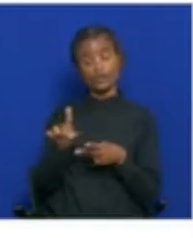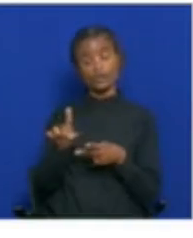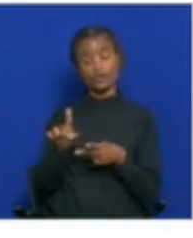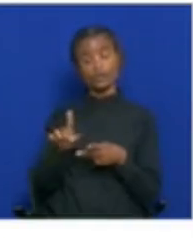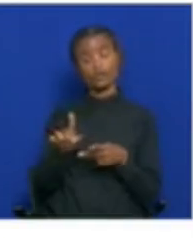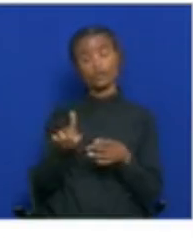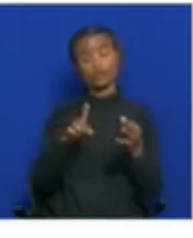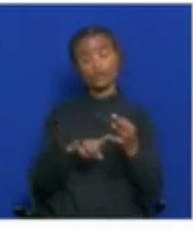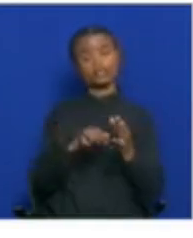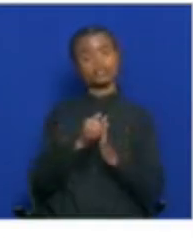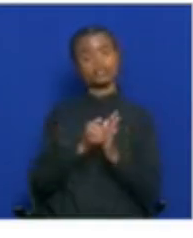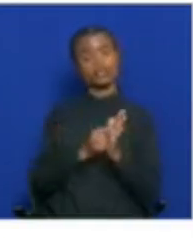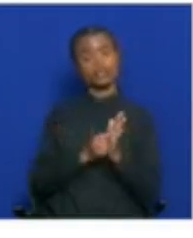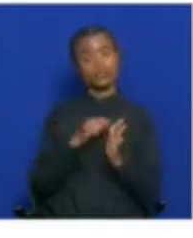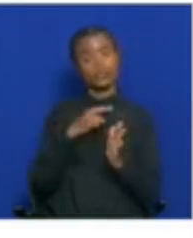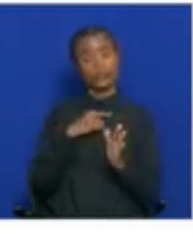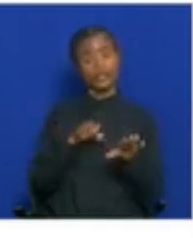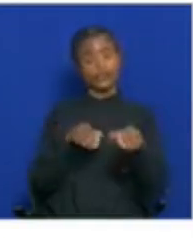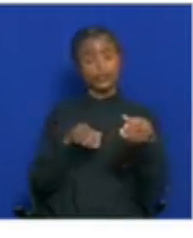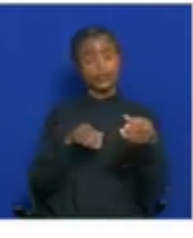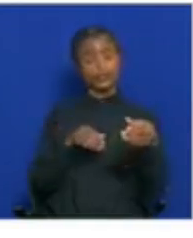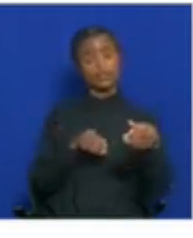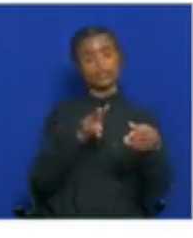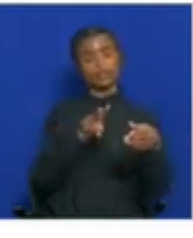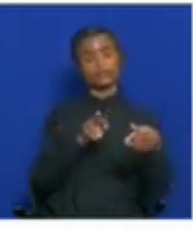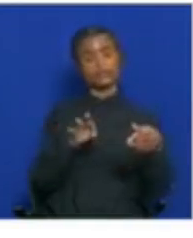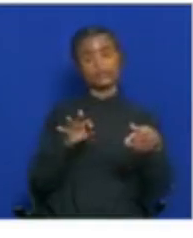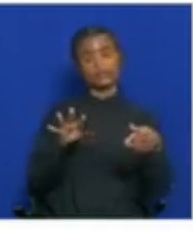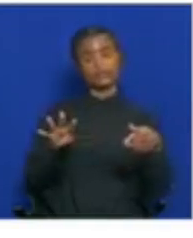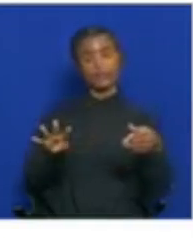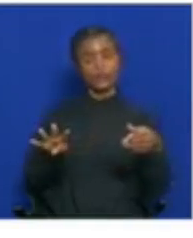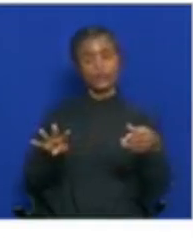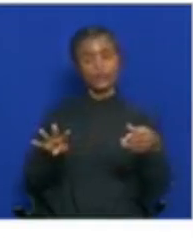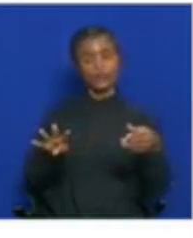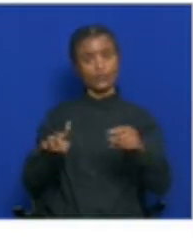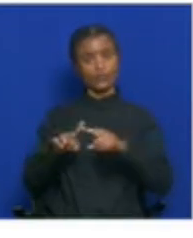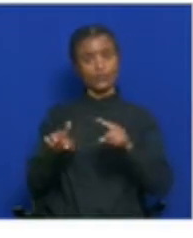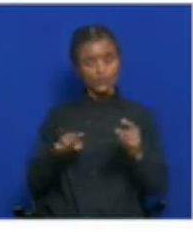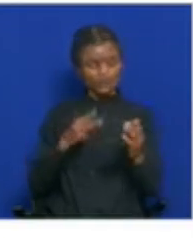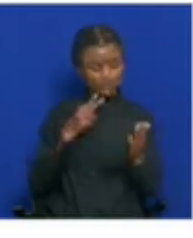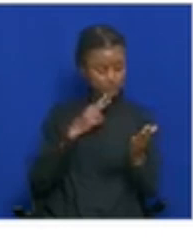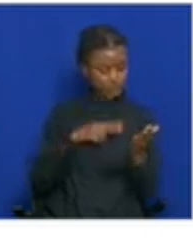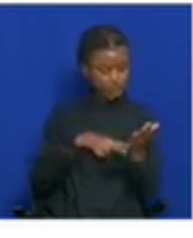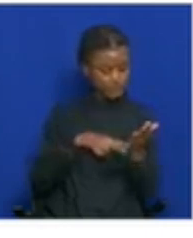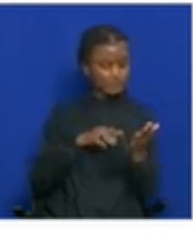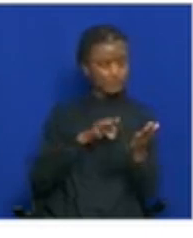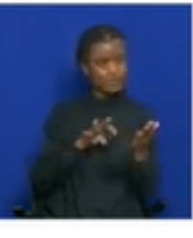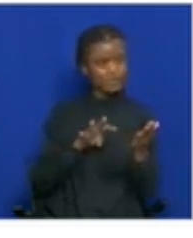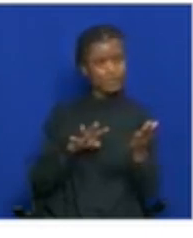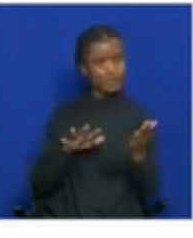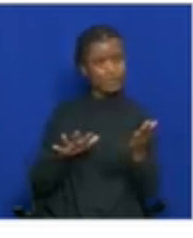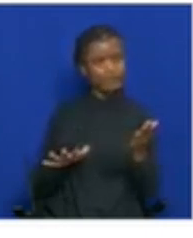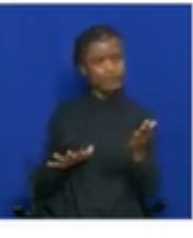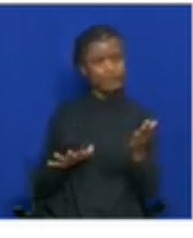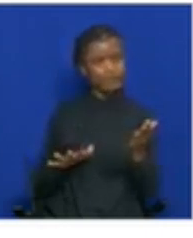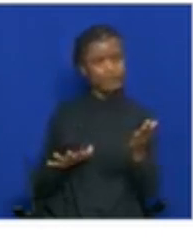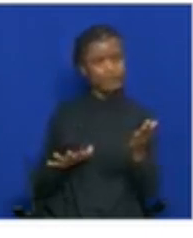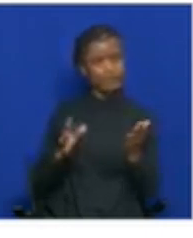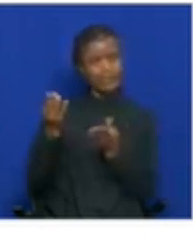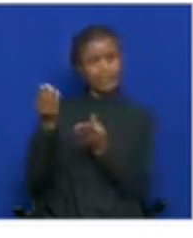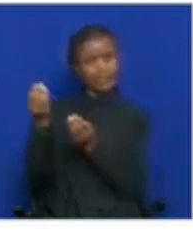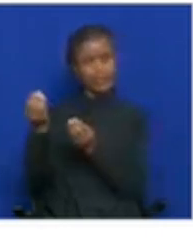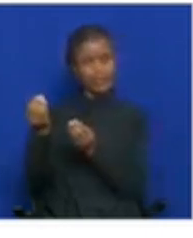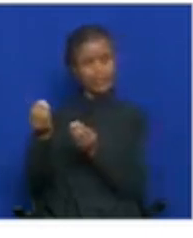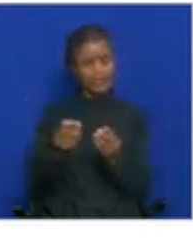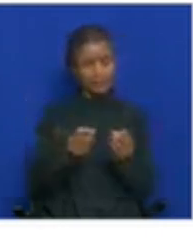4, but here it looks like it's 3, 4, 5 in the statement. Do you see that?